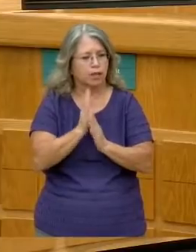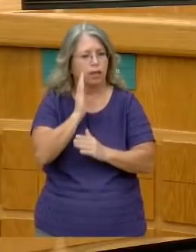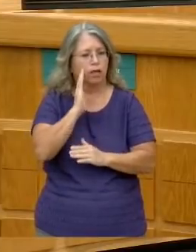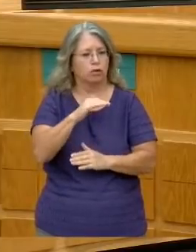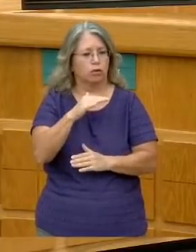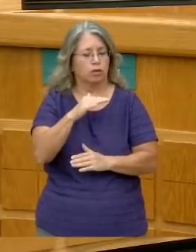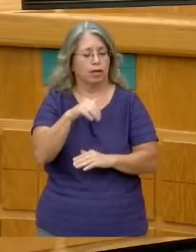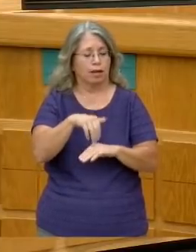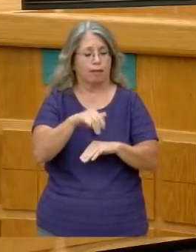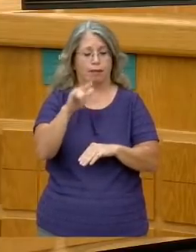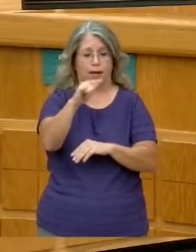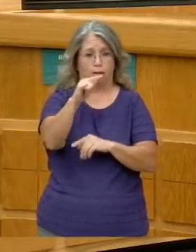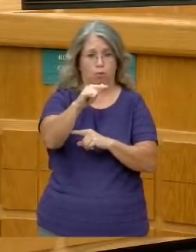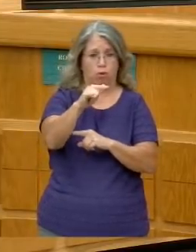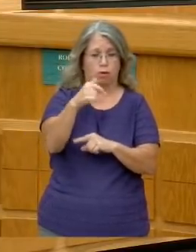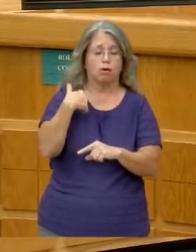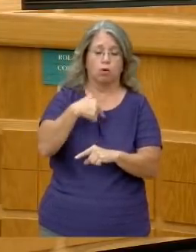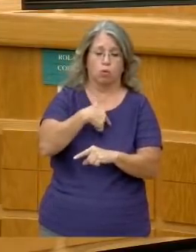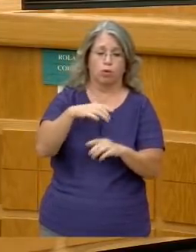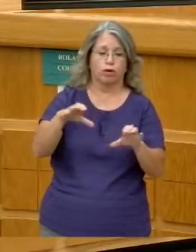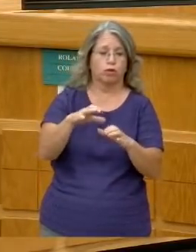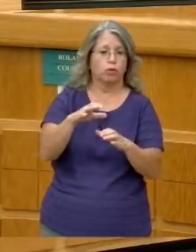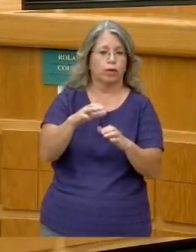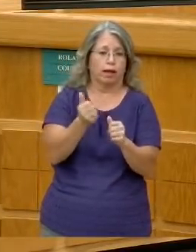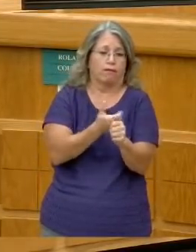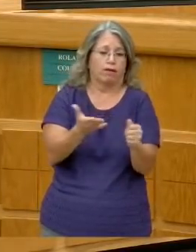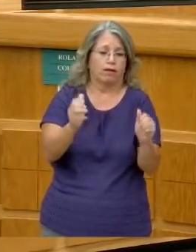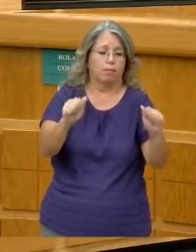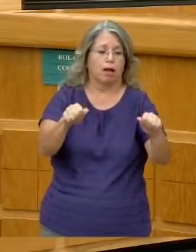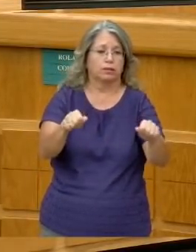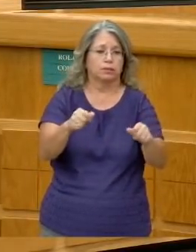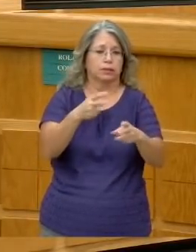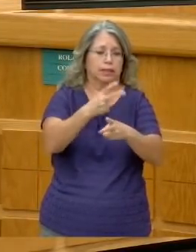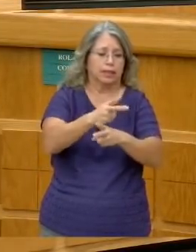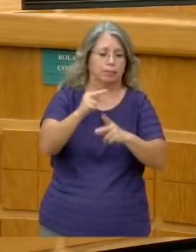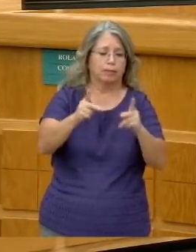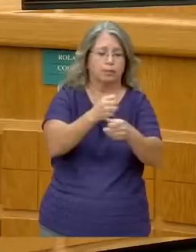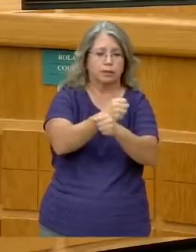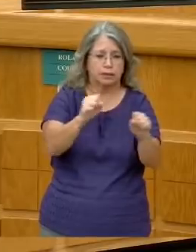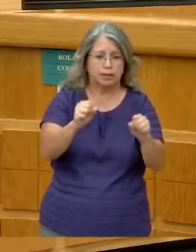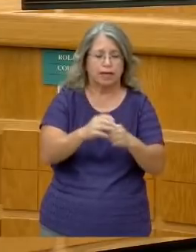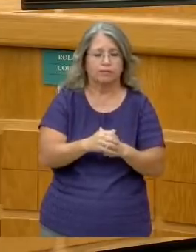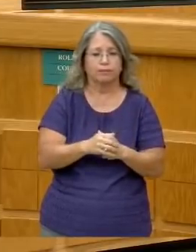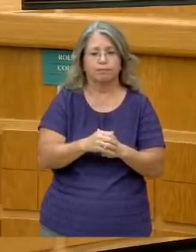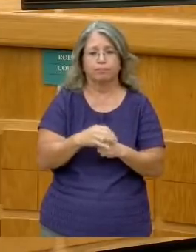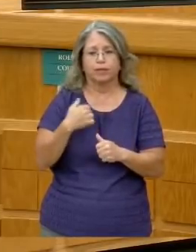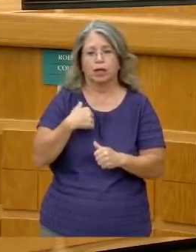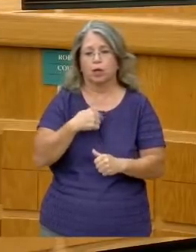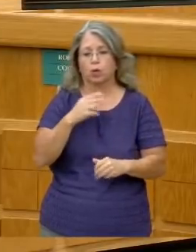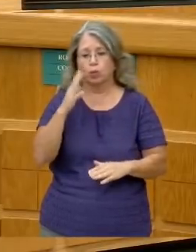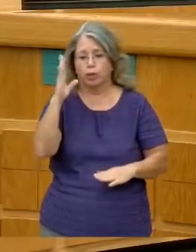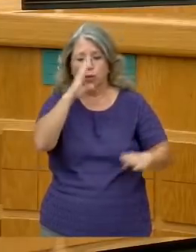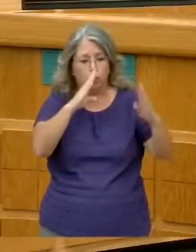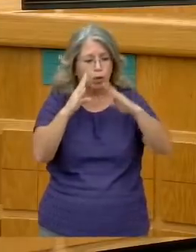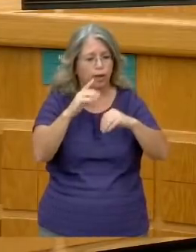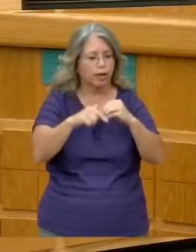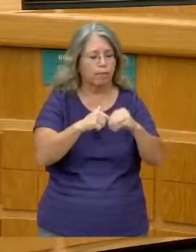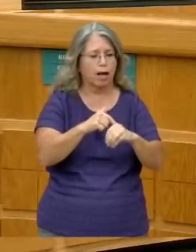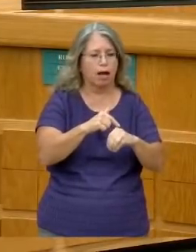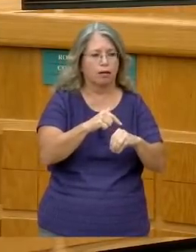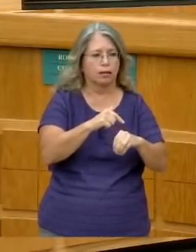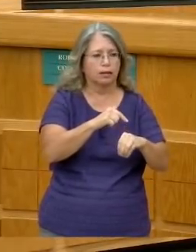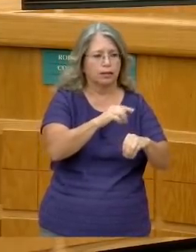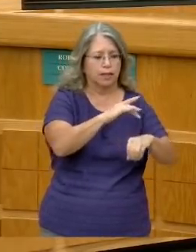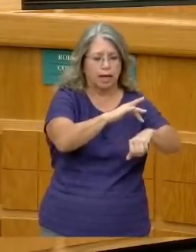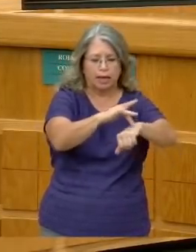at the airport to try to keep people safe. We worry about the contact surfaces. We continually